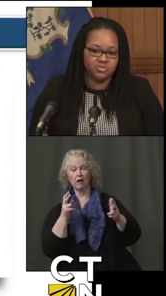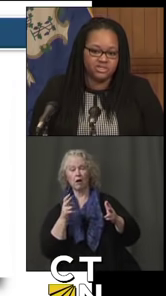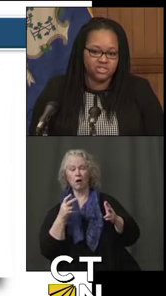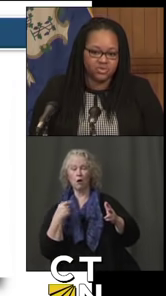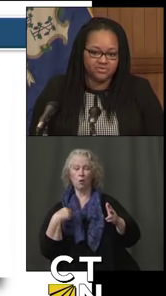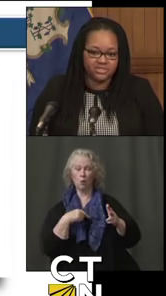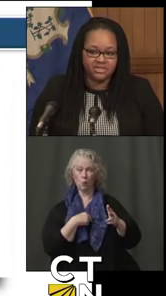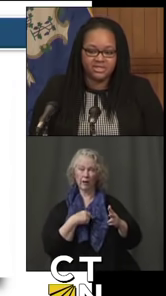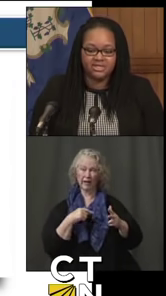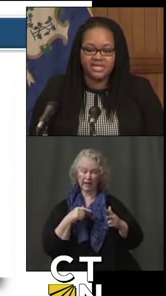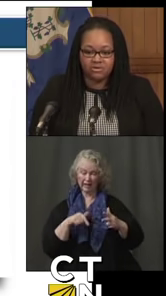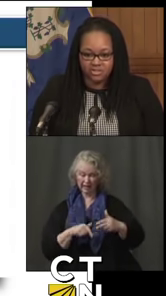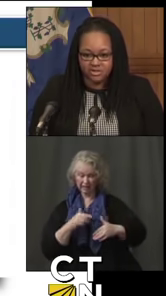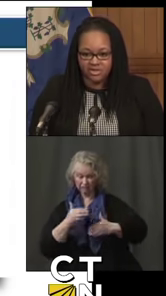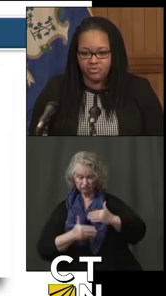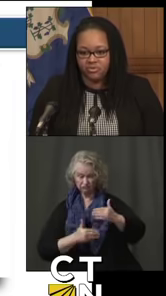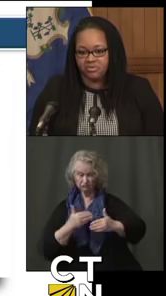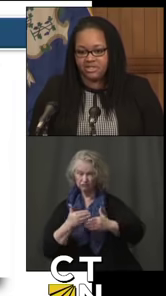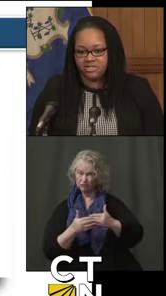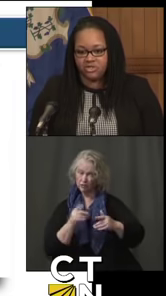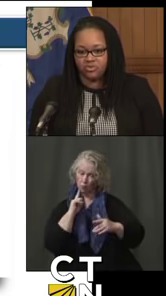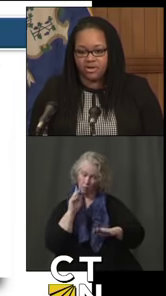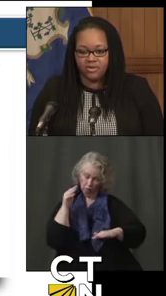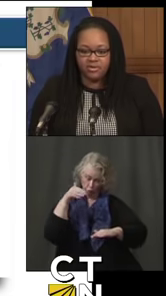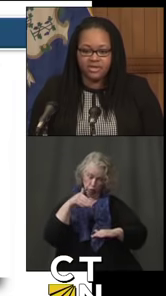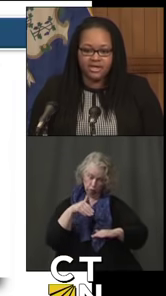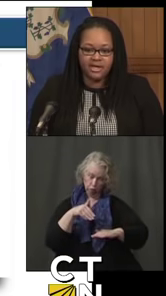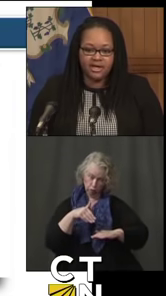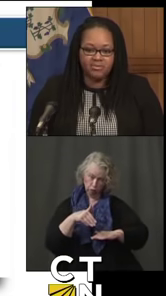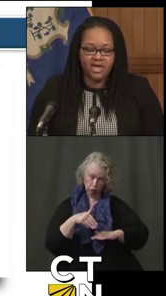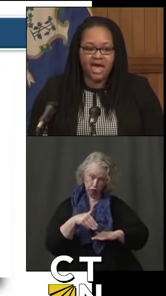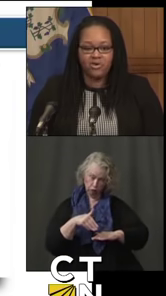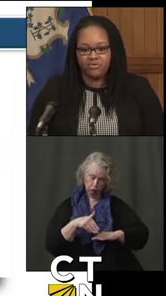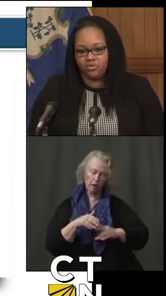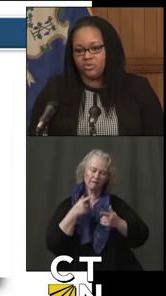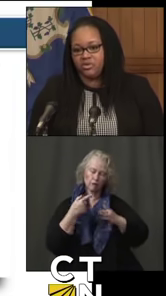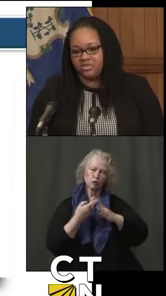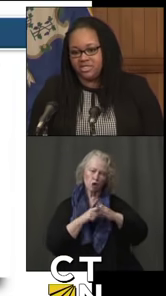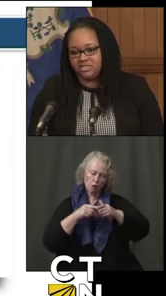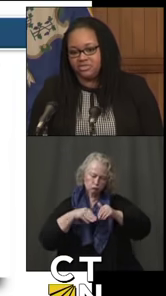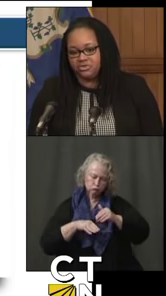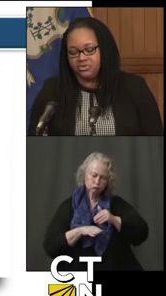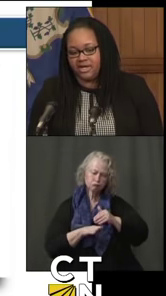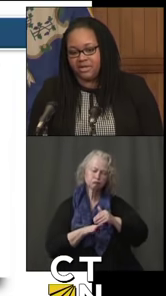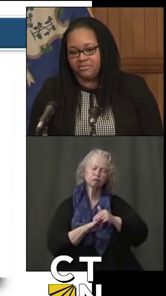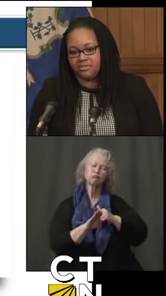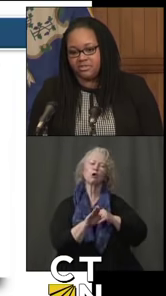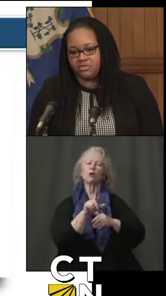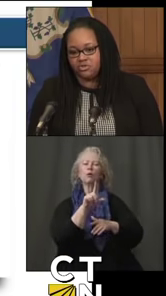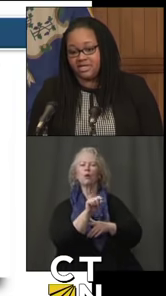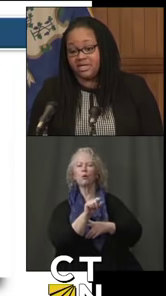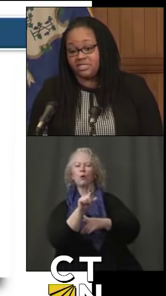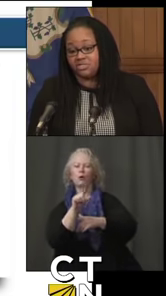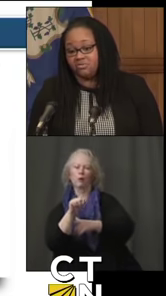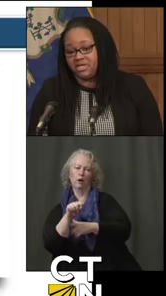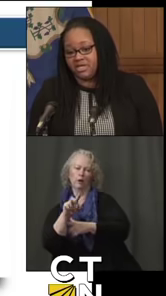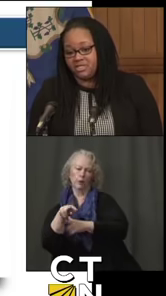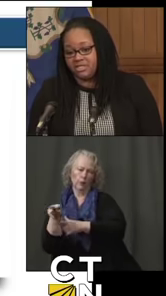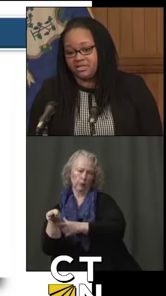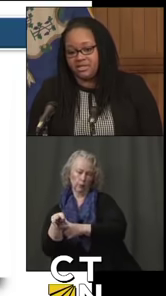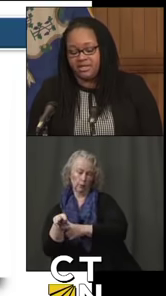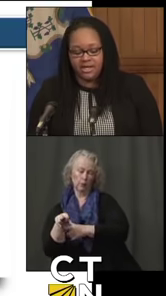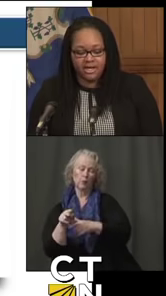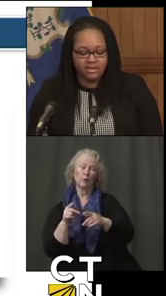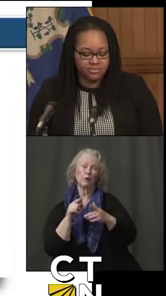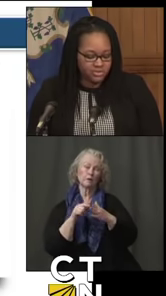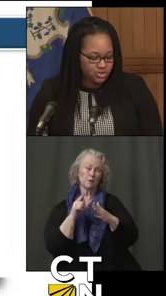this will be a swift downturn and we will begin to grow. However, we will need to look at additional